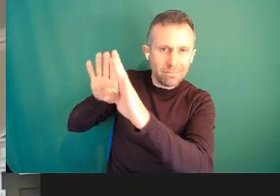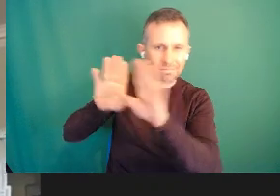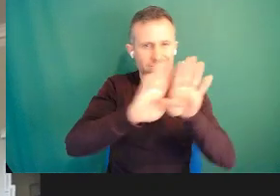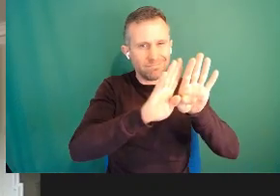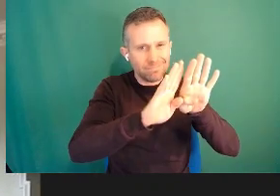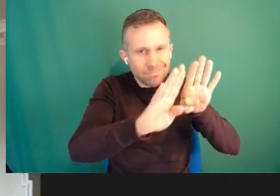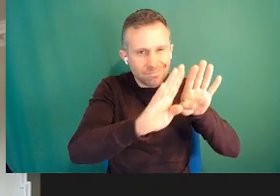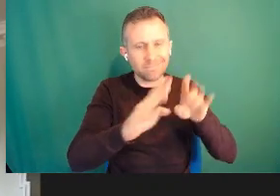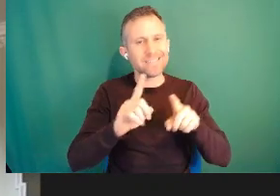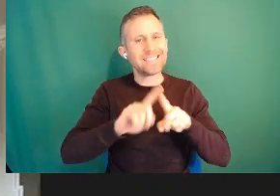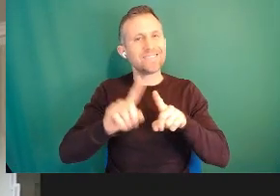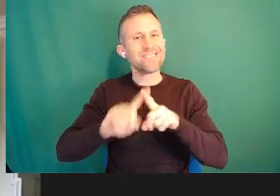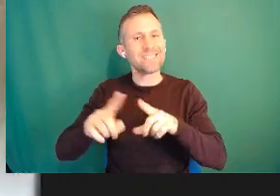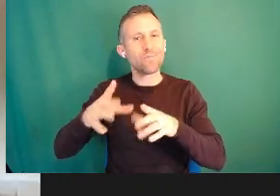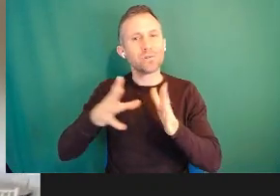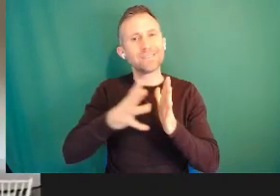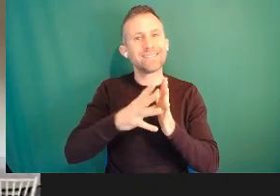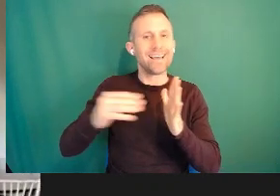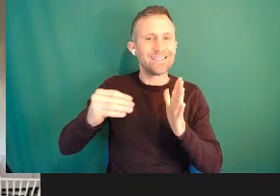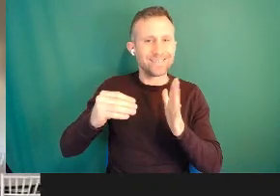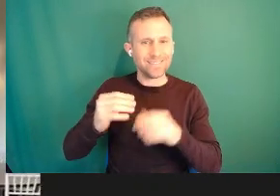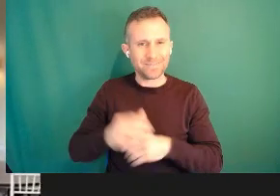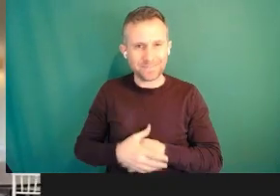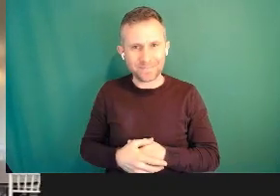So this